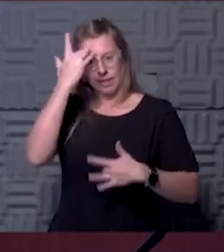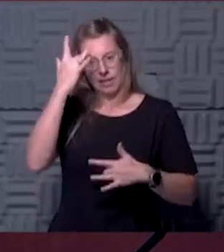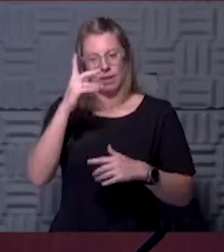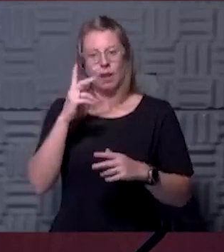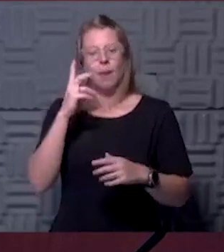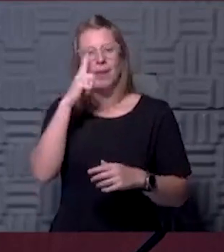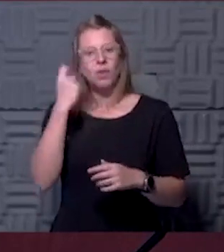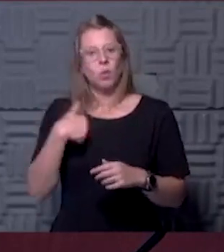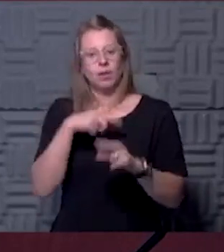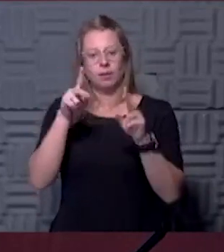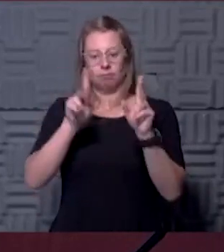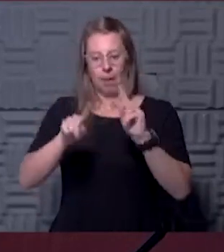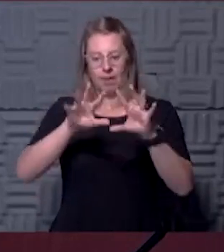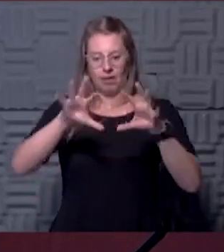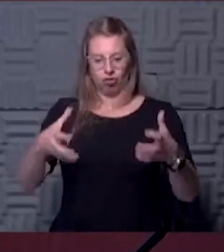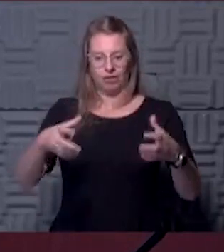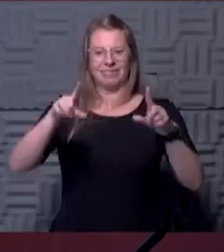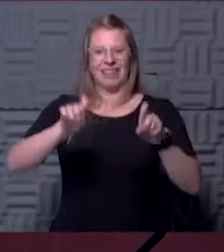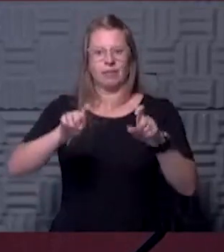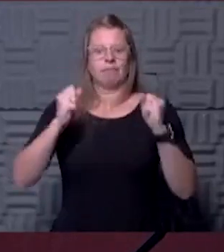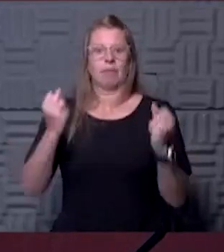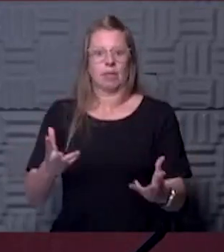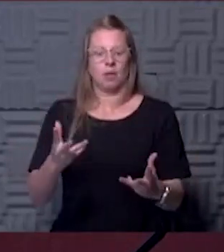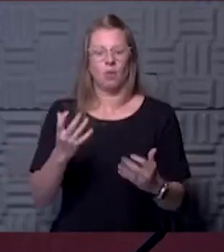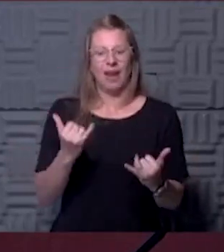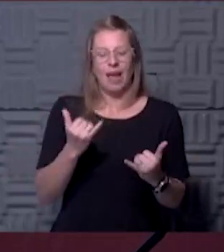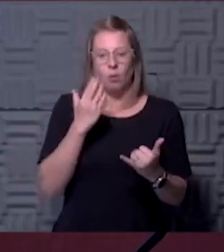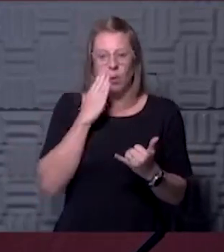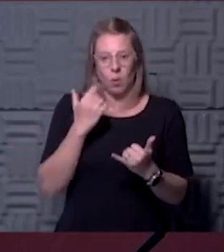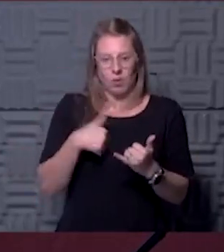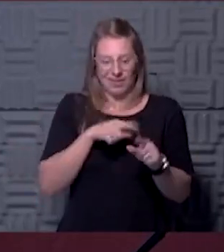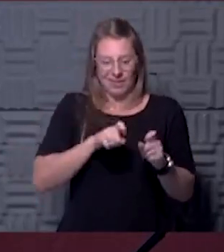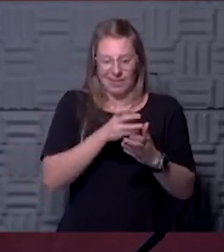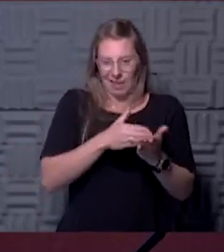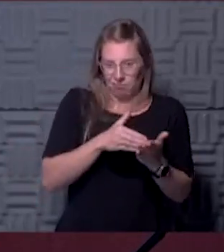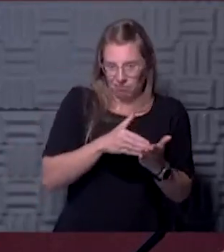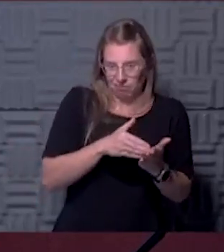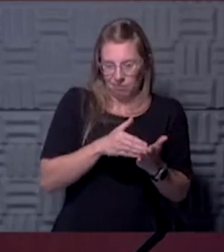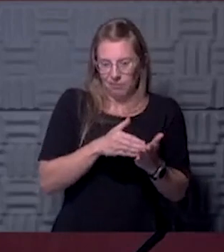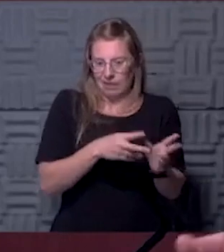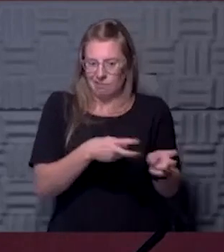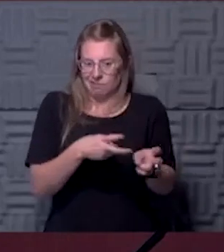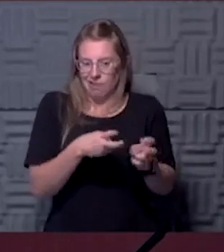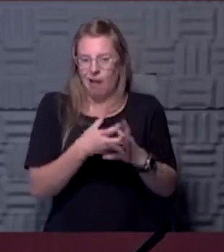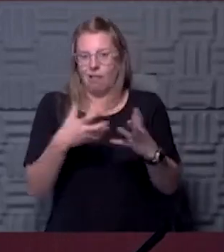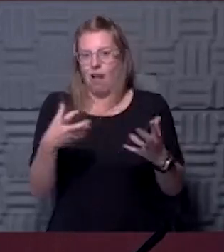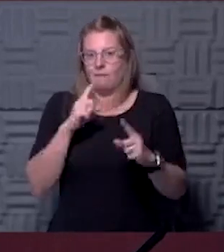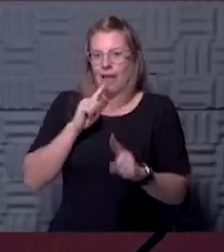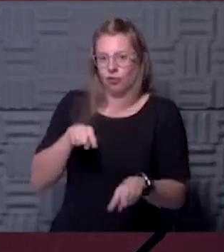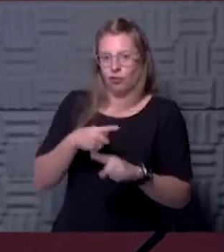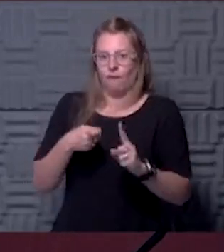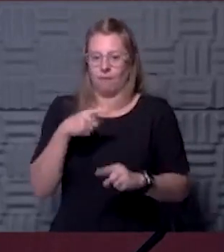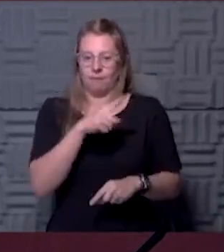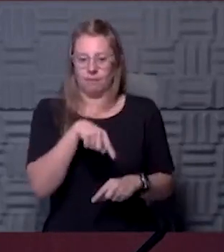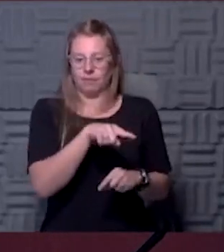of what is actually happening. Right now we know we're testing a sliver of the population, and we're extrapolating a lot of answers